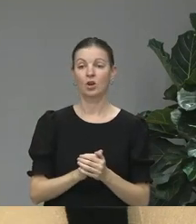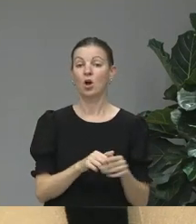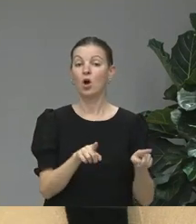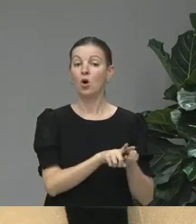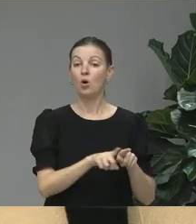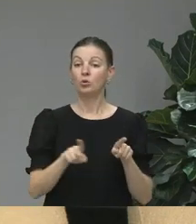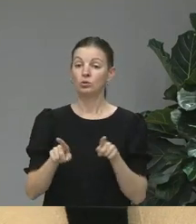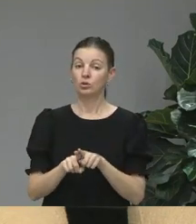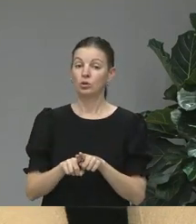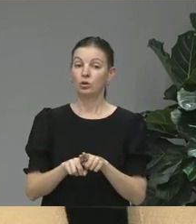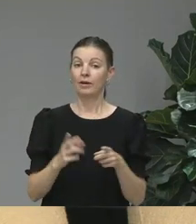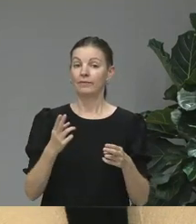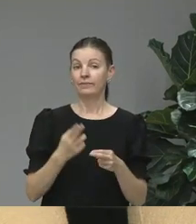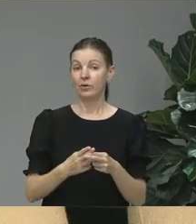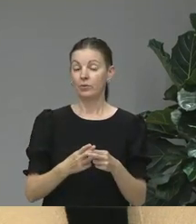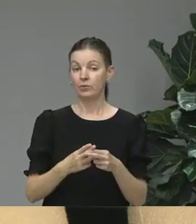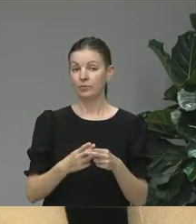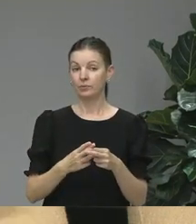also room for the